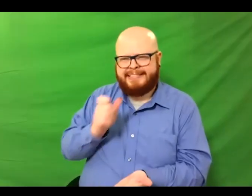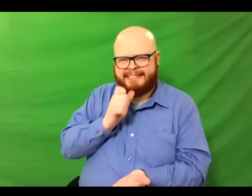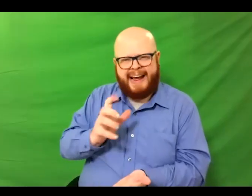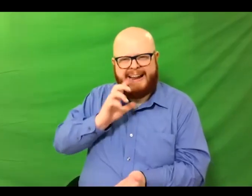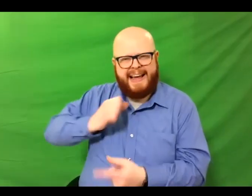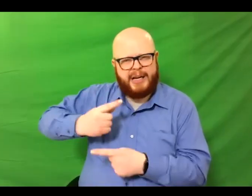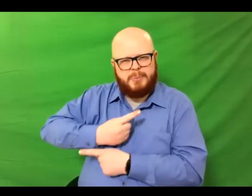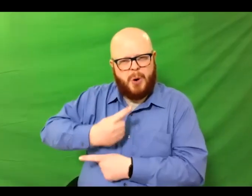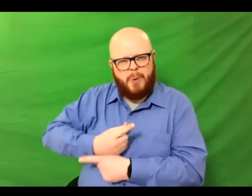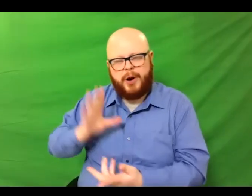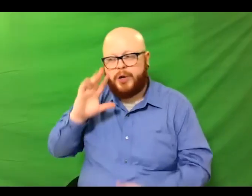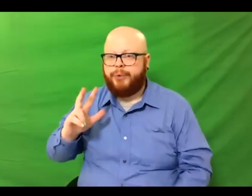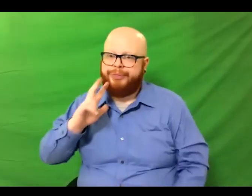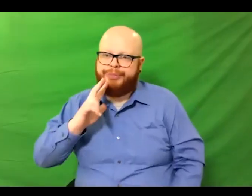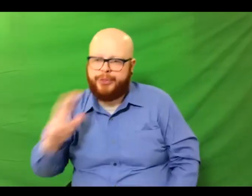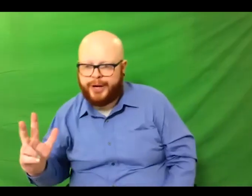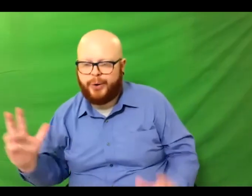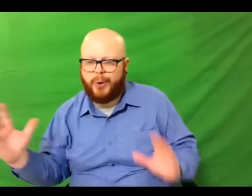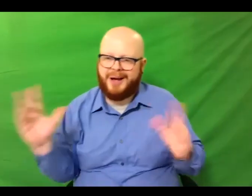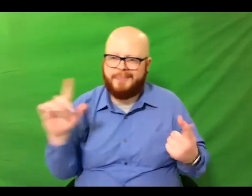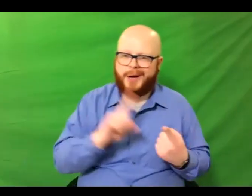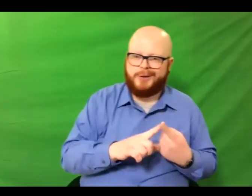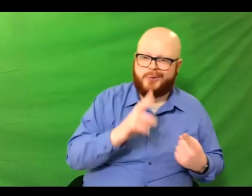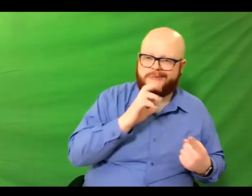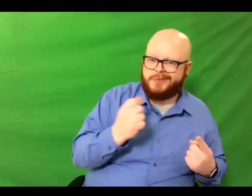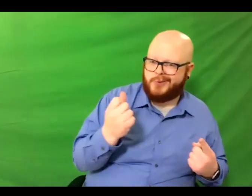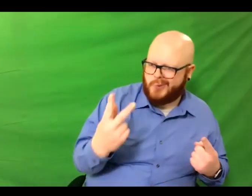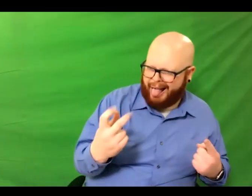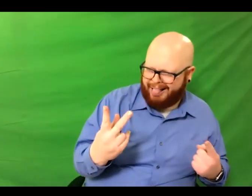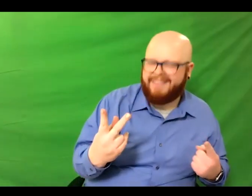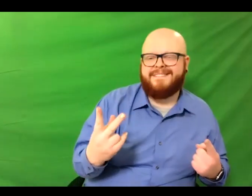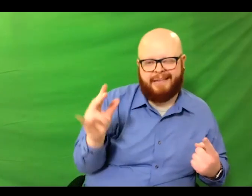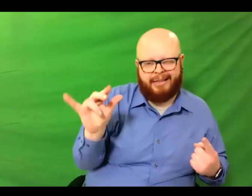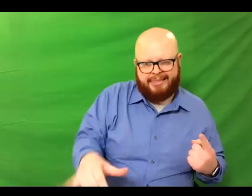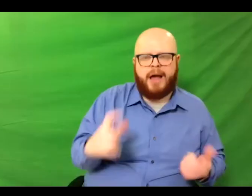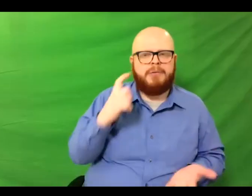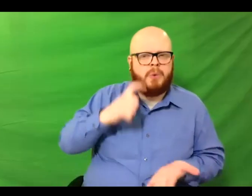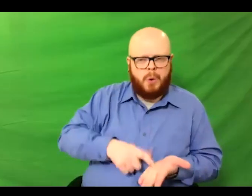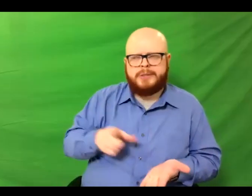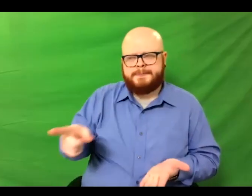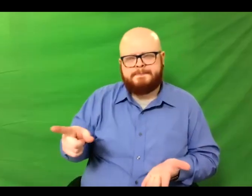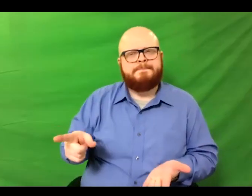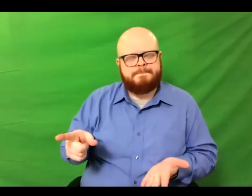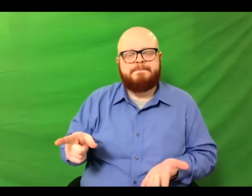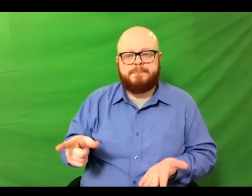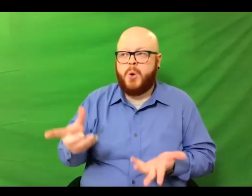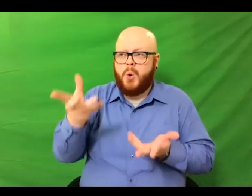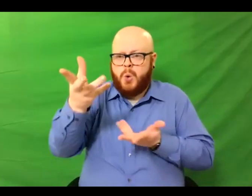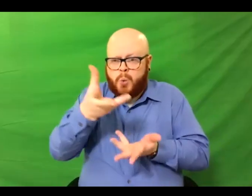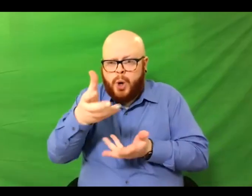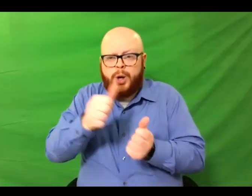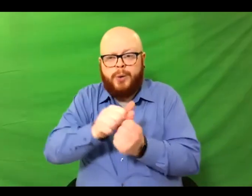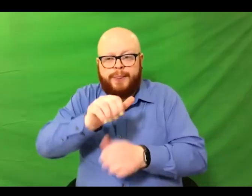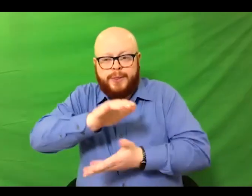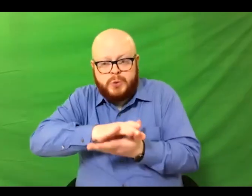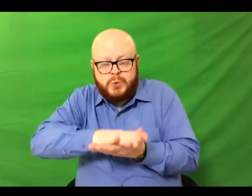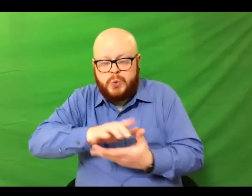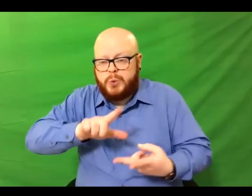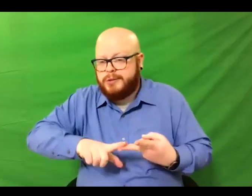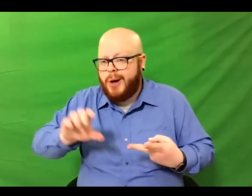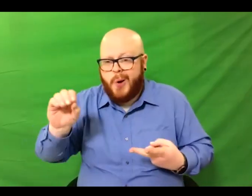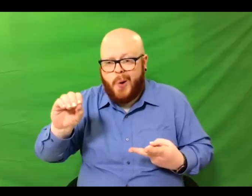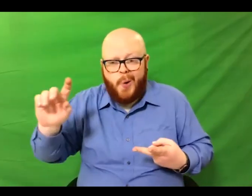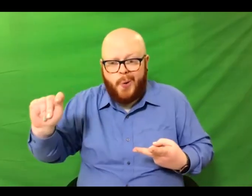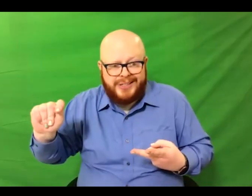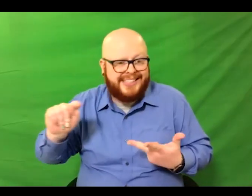a 3-year-old versus a 12-year-old kind of thing, work with your school, community, occupational therapist, physical therapist, or even a